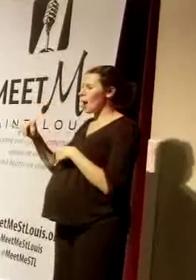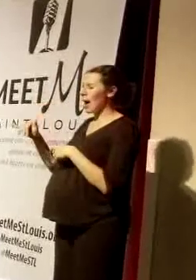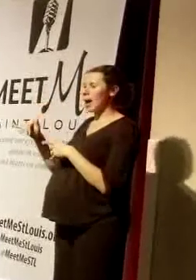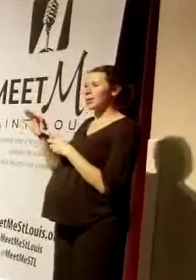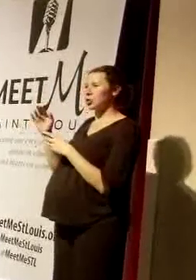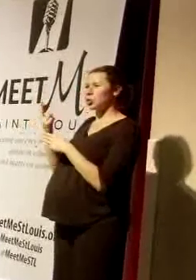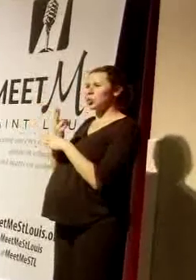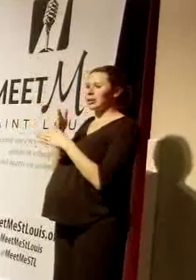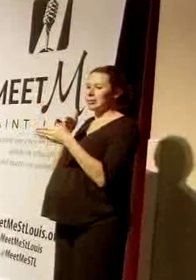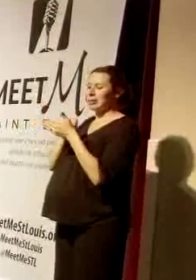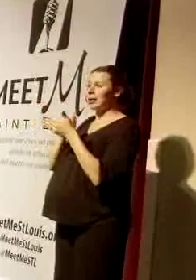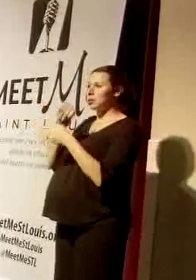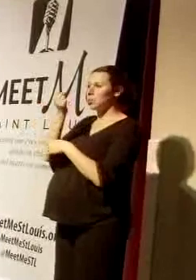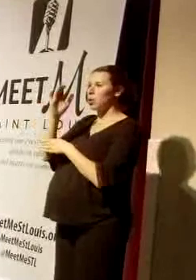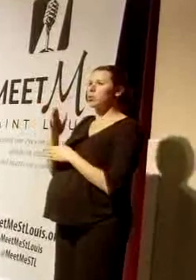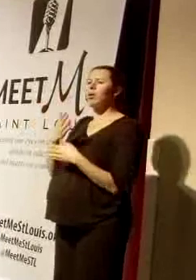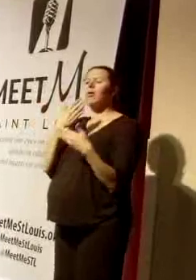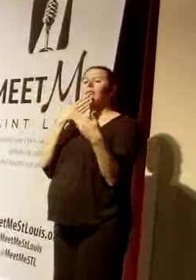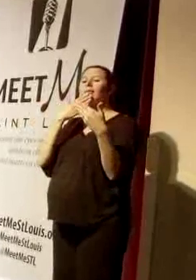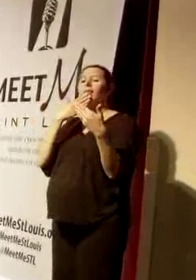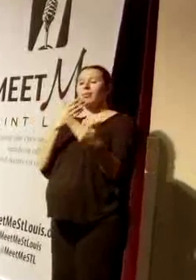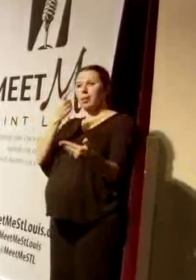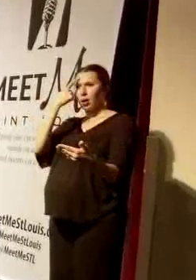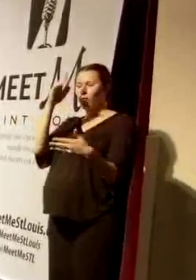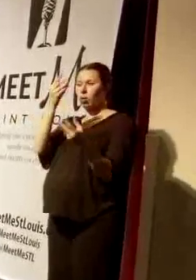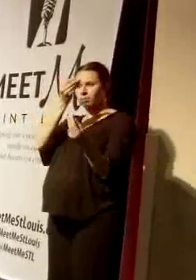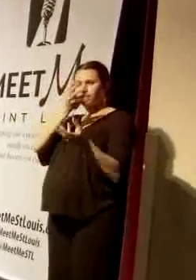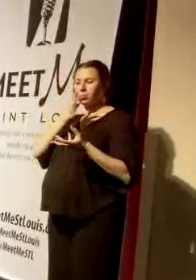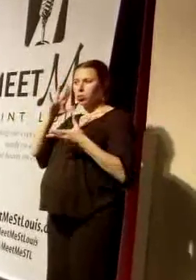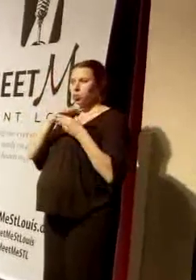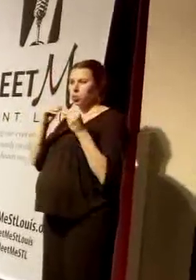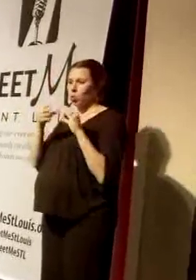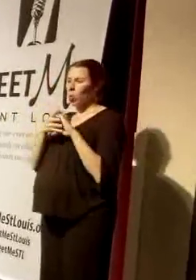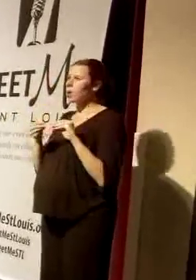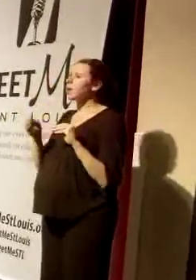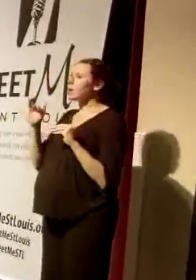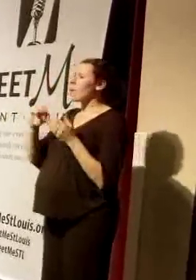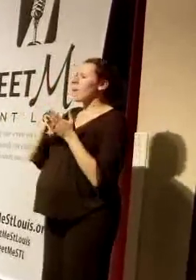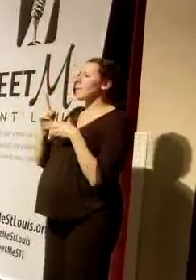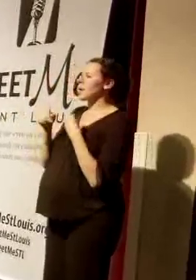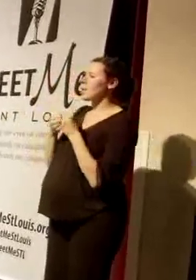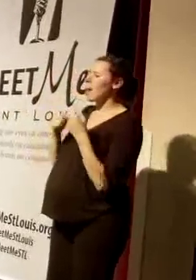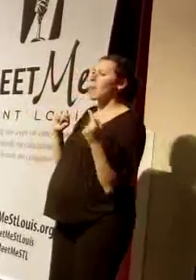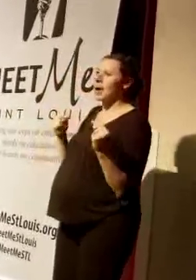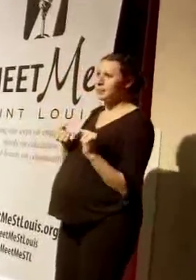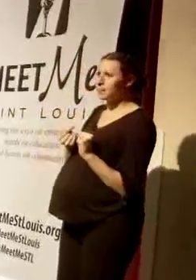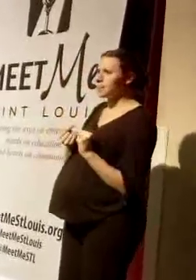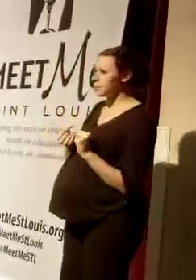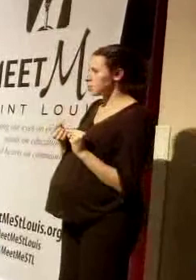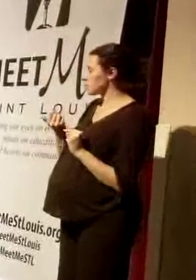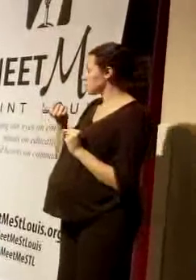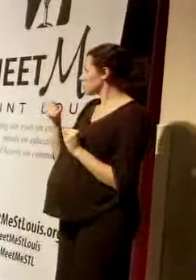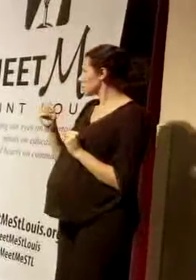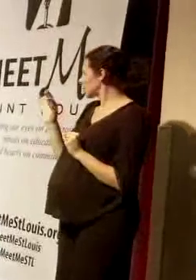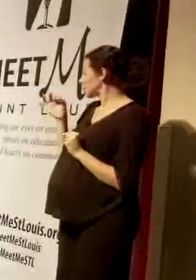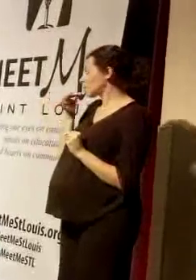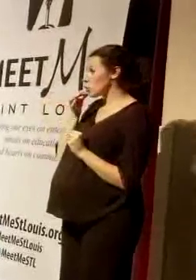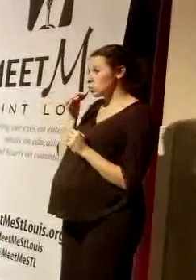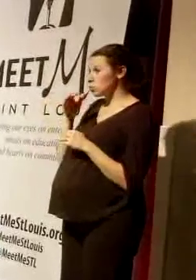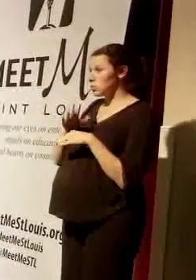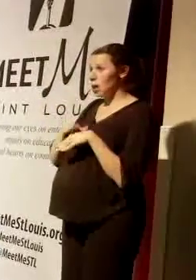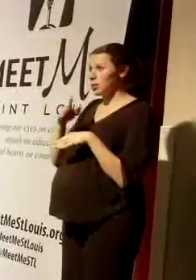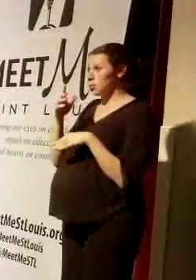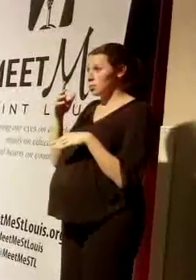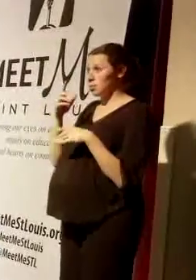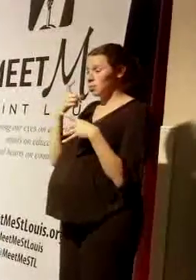protesters. Thank you for sharing that story with us. And that's what I mean about the pain. Anyone an expert on tear gas? How about in